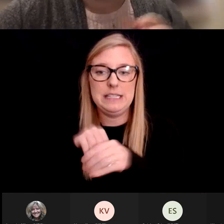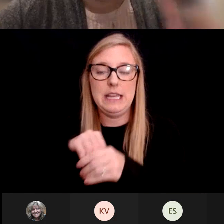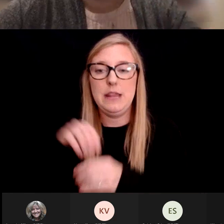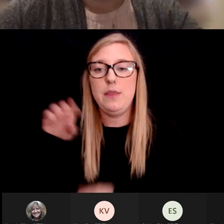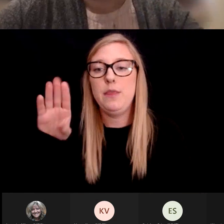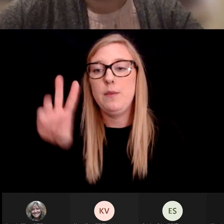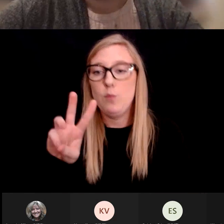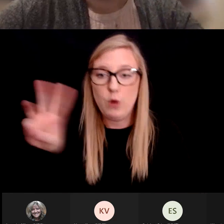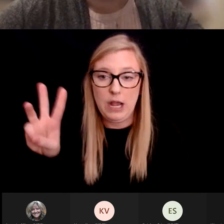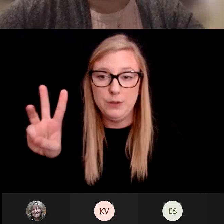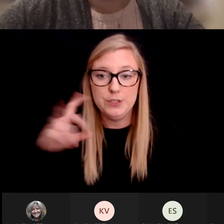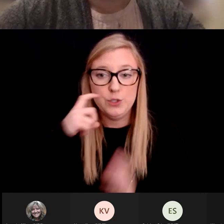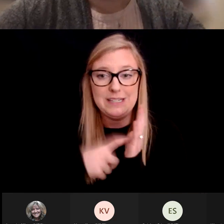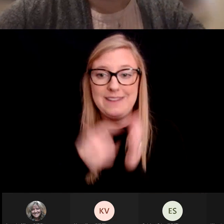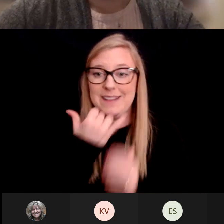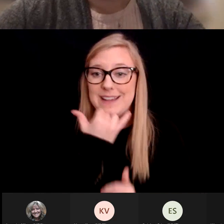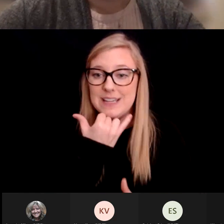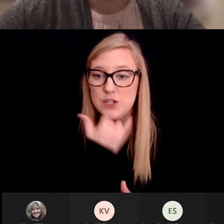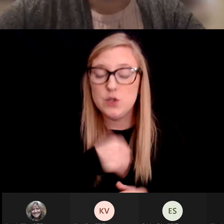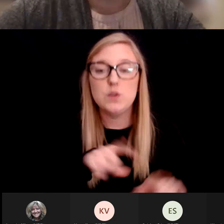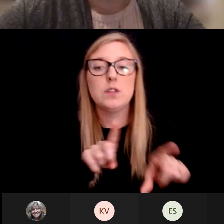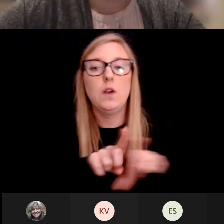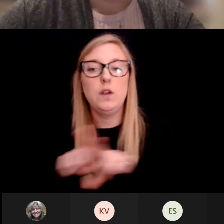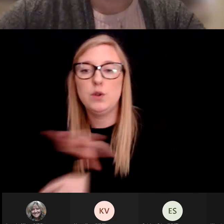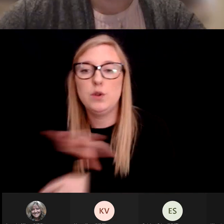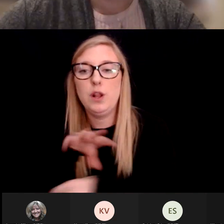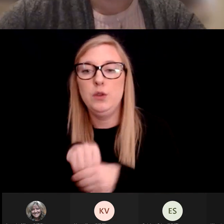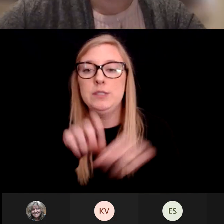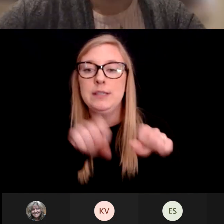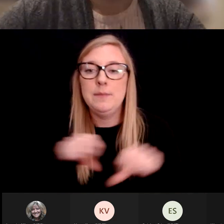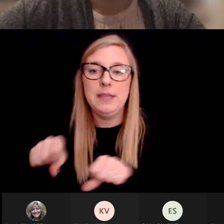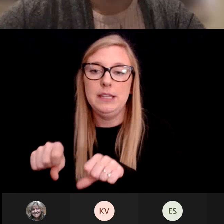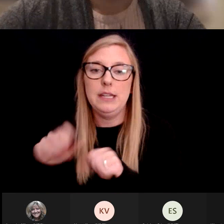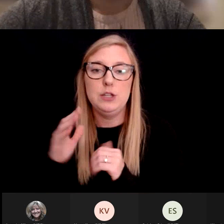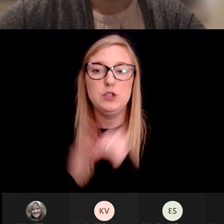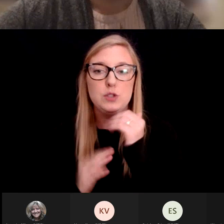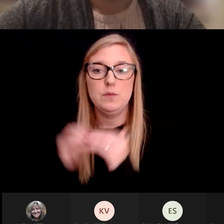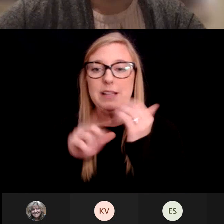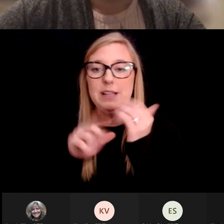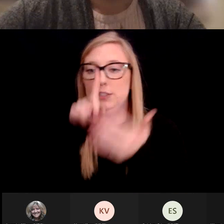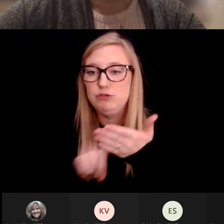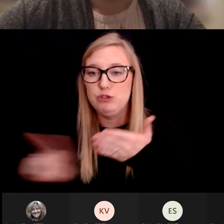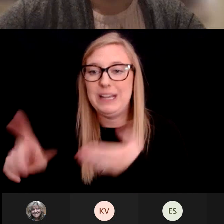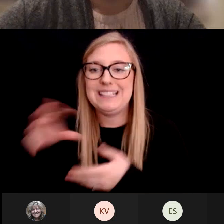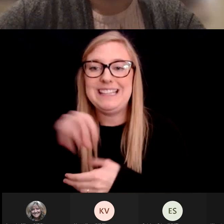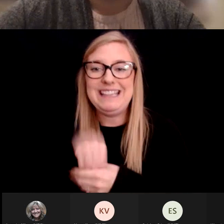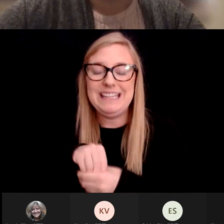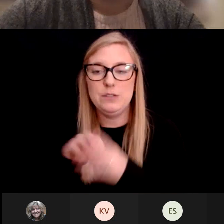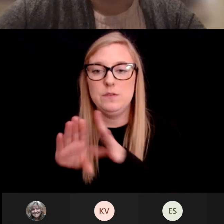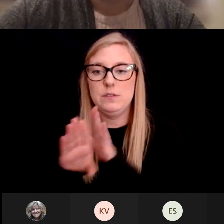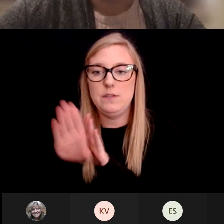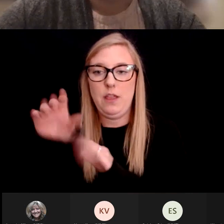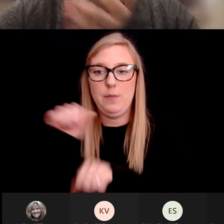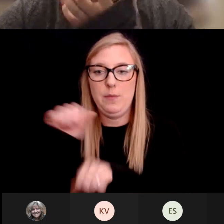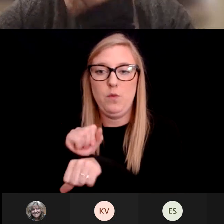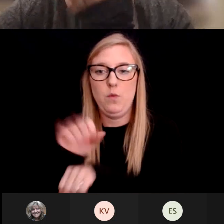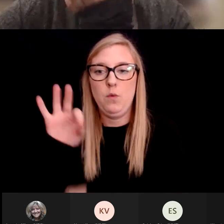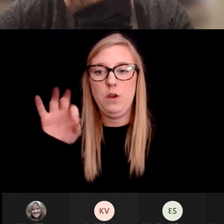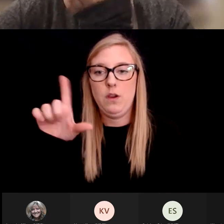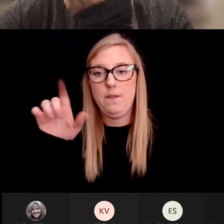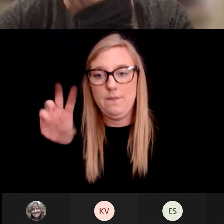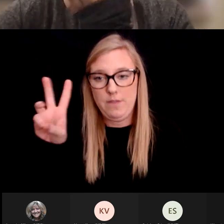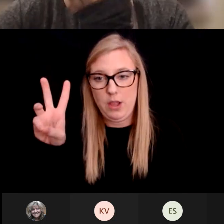also includes the ability to build checks into the development workflow using the same rules engine